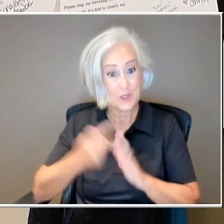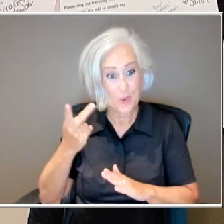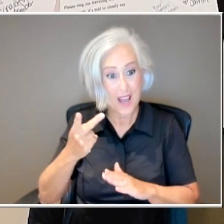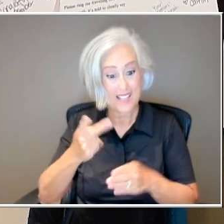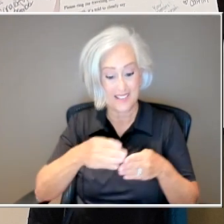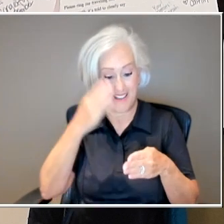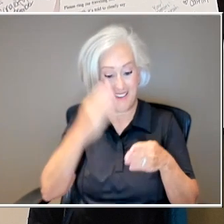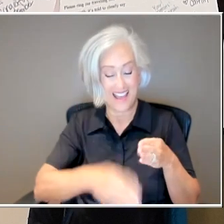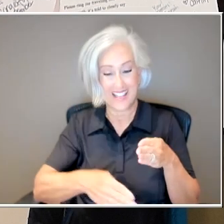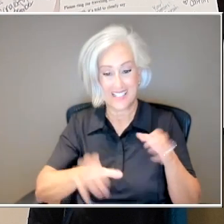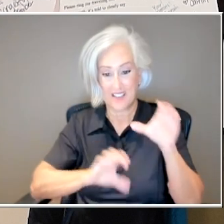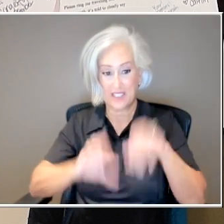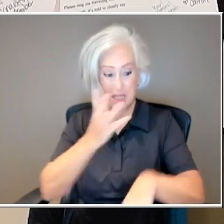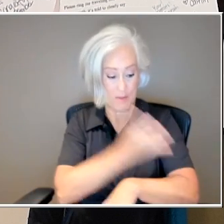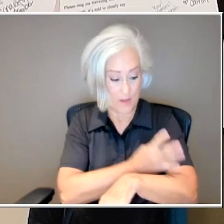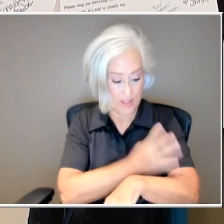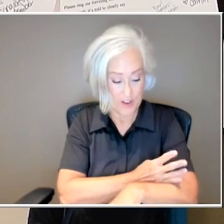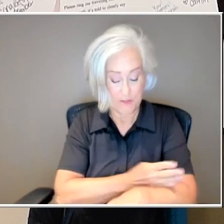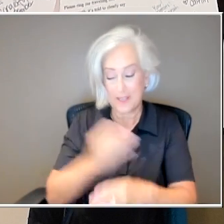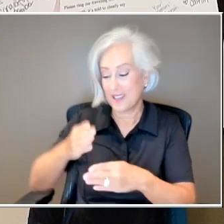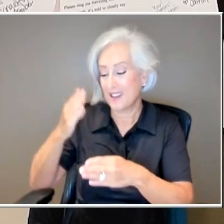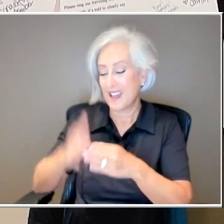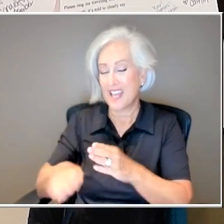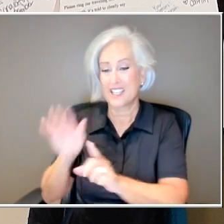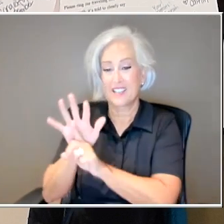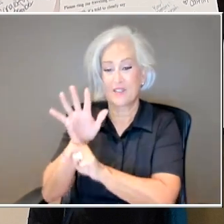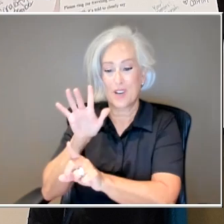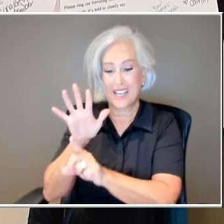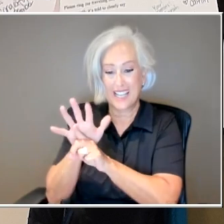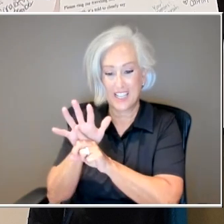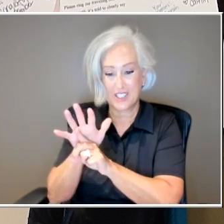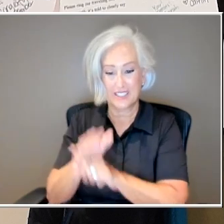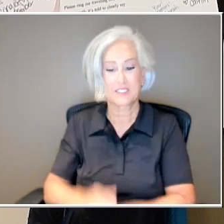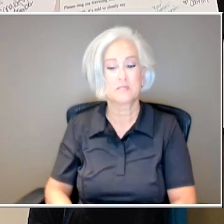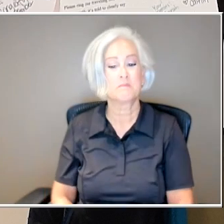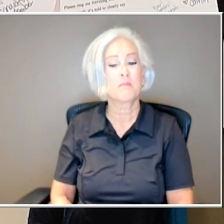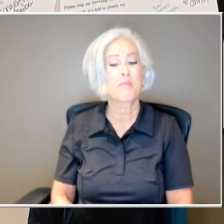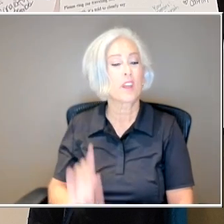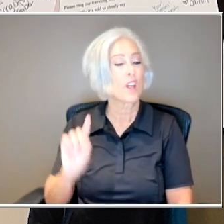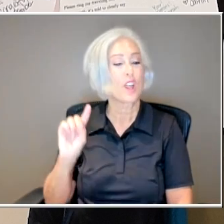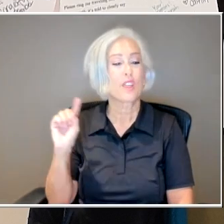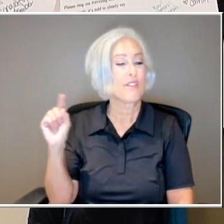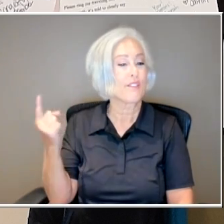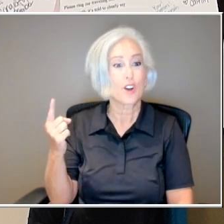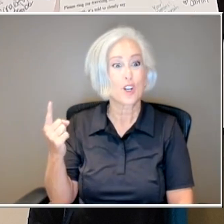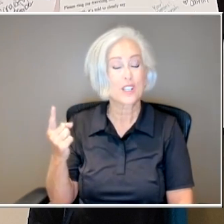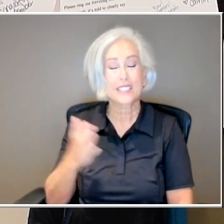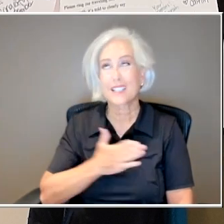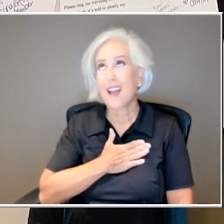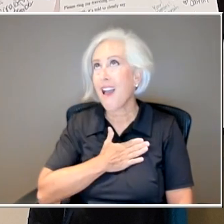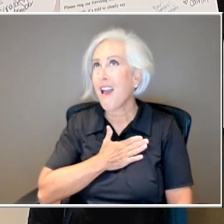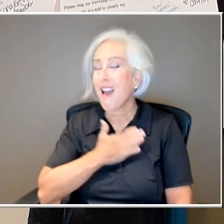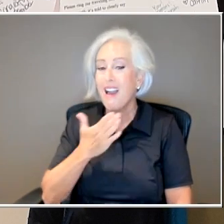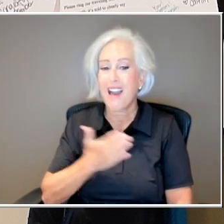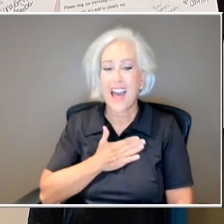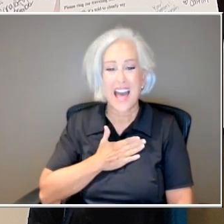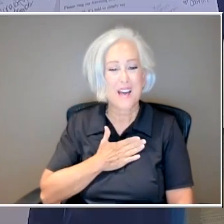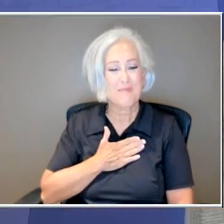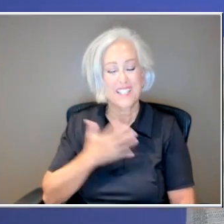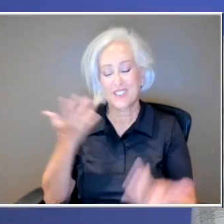radiation treatment. Correct. What was that like? The first one was, I was just happy to be rid of the